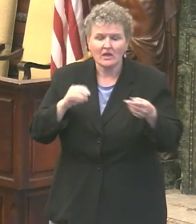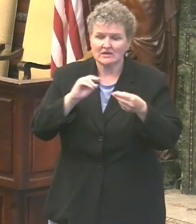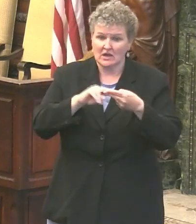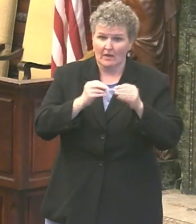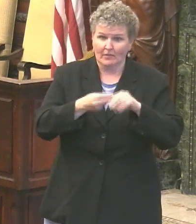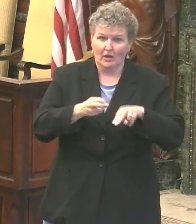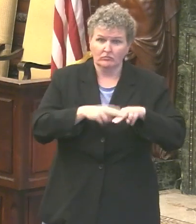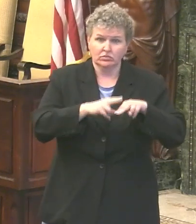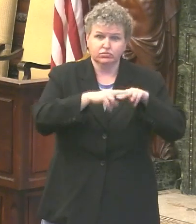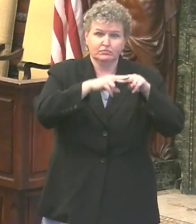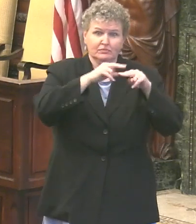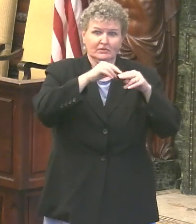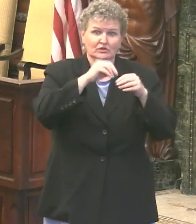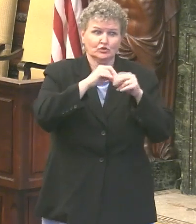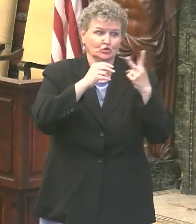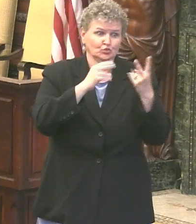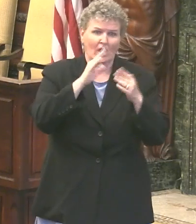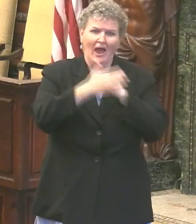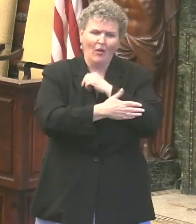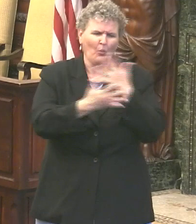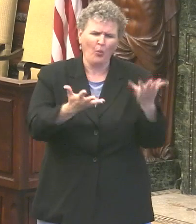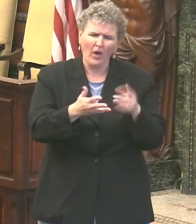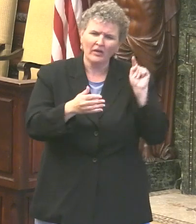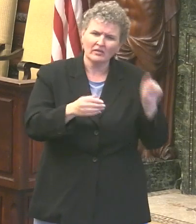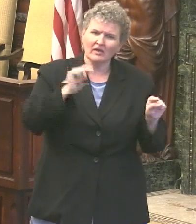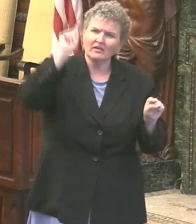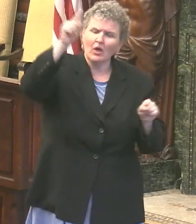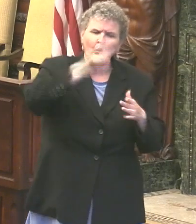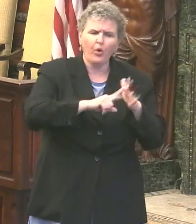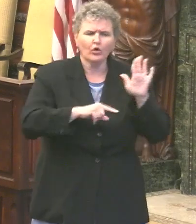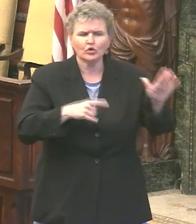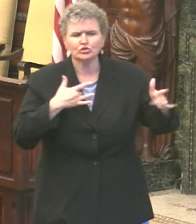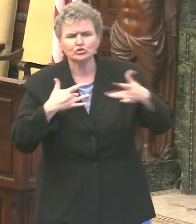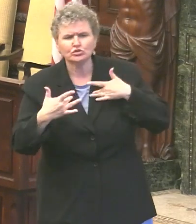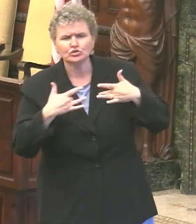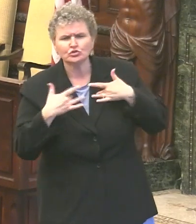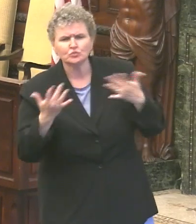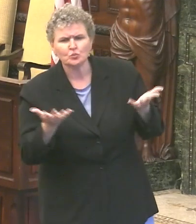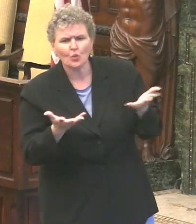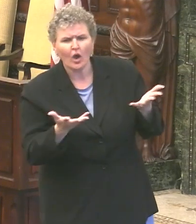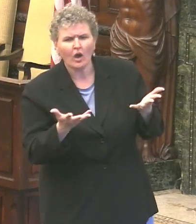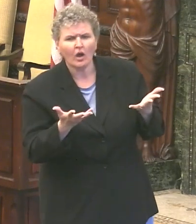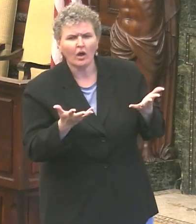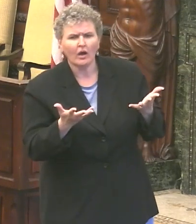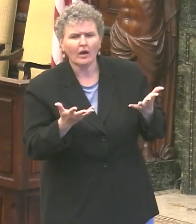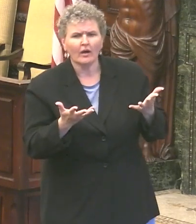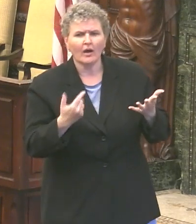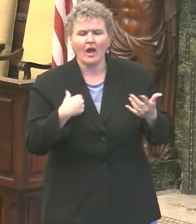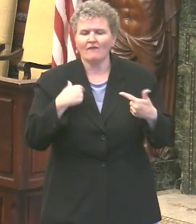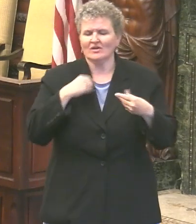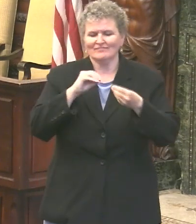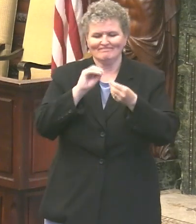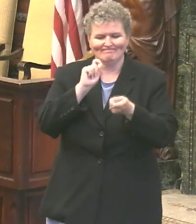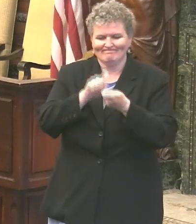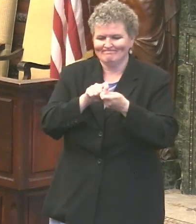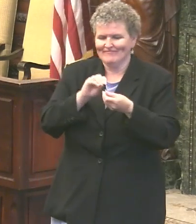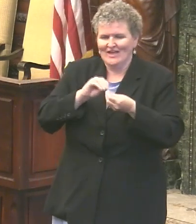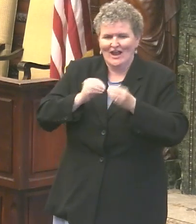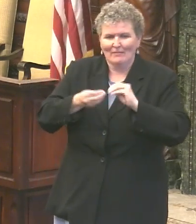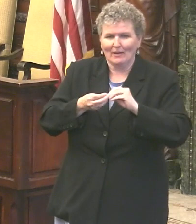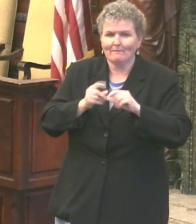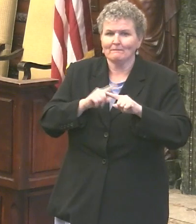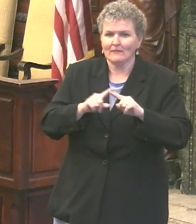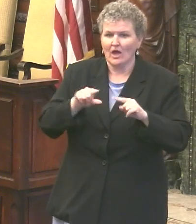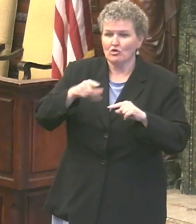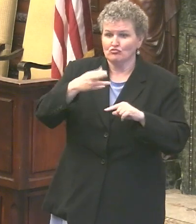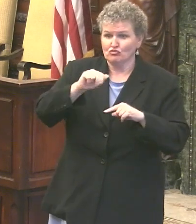in those 2 counties that has you concerned? Is there a percentage? I don't have the exact numbers, but there is a graph that comes out